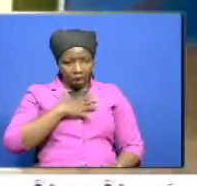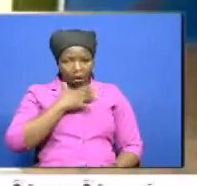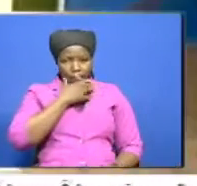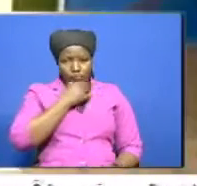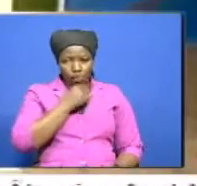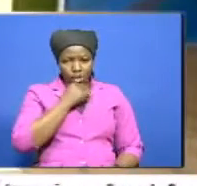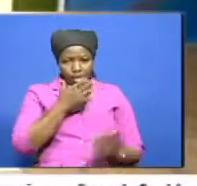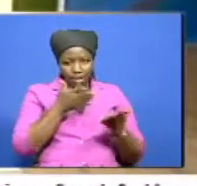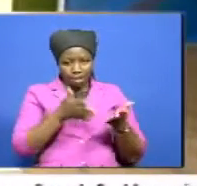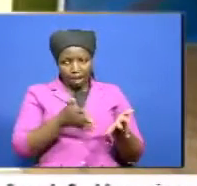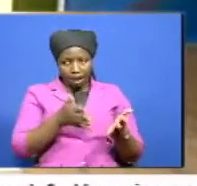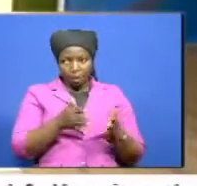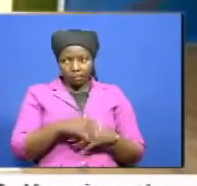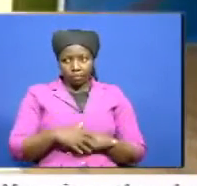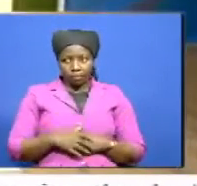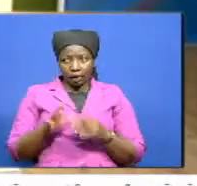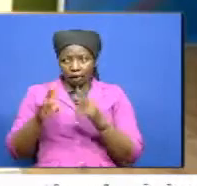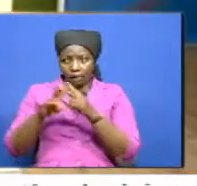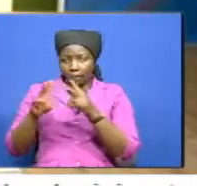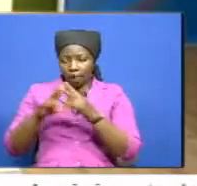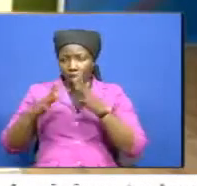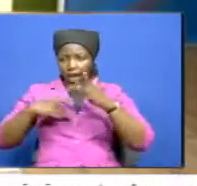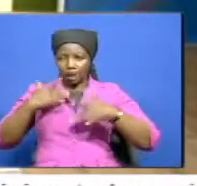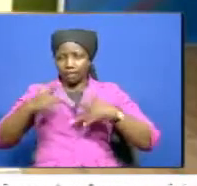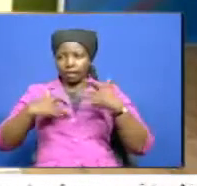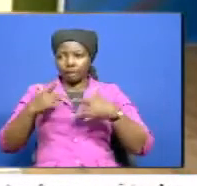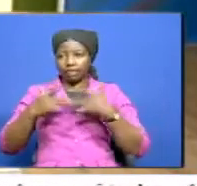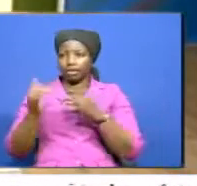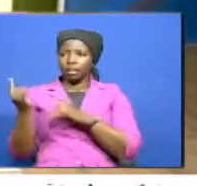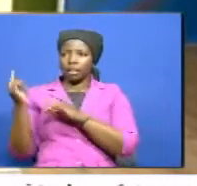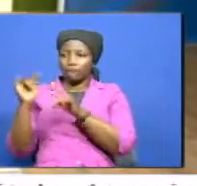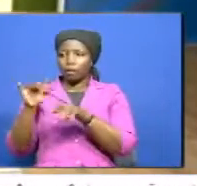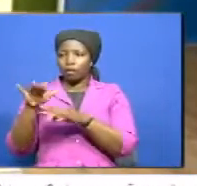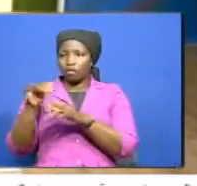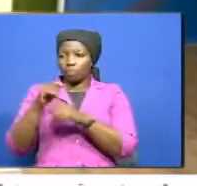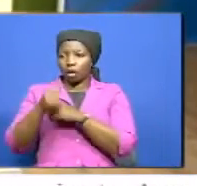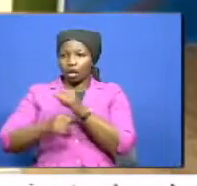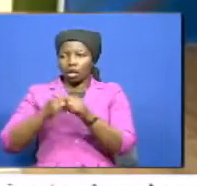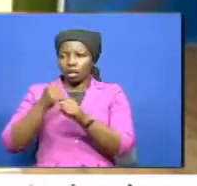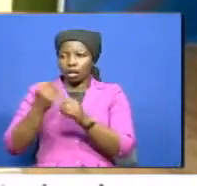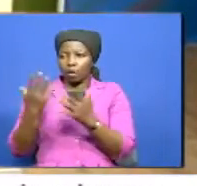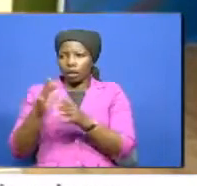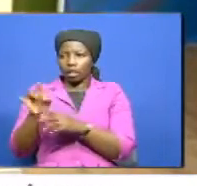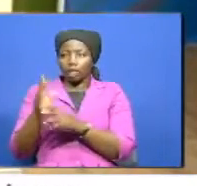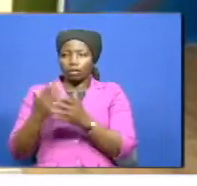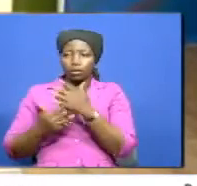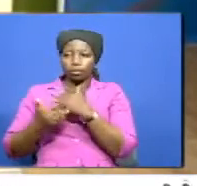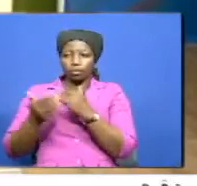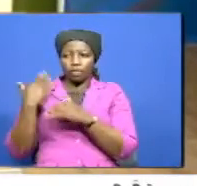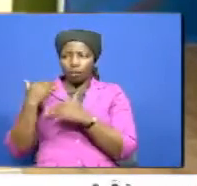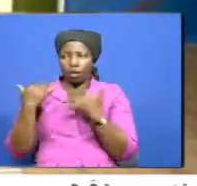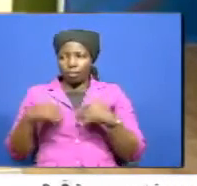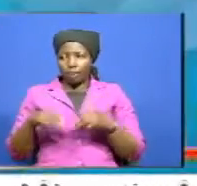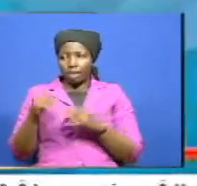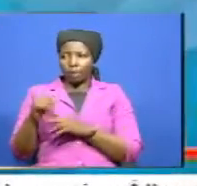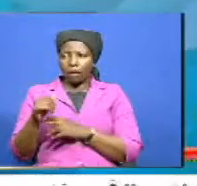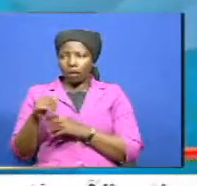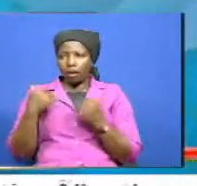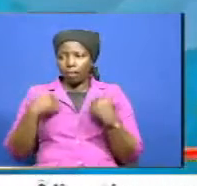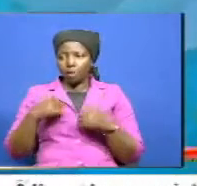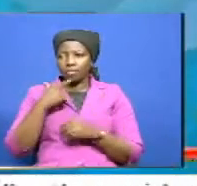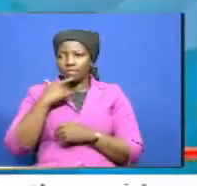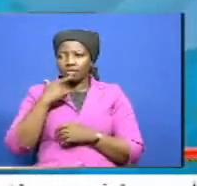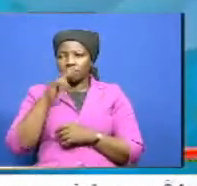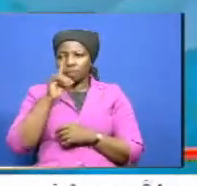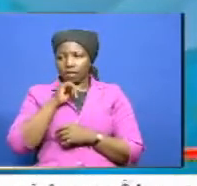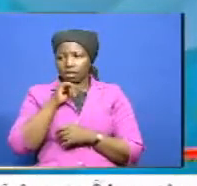mentioned, it was always going to be very, very exciting, you know, coming from a year where they haven't played in the competition. And I've mentioned before that it's very difficult